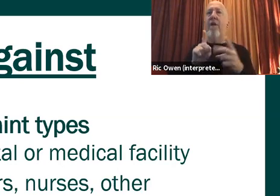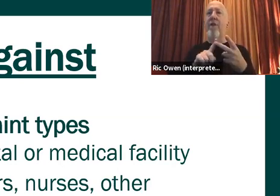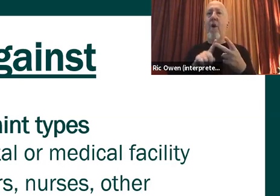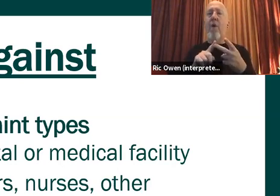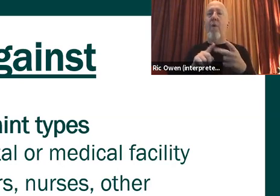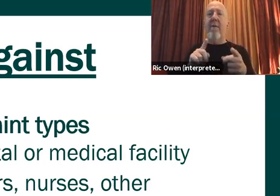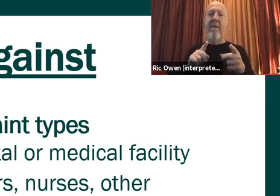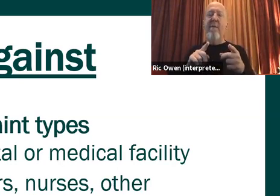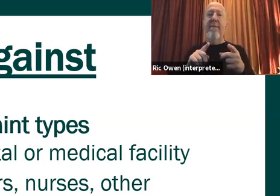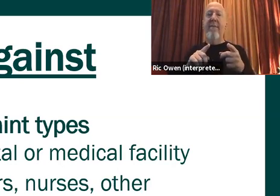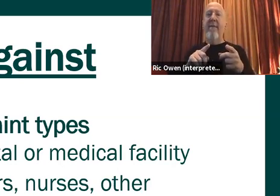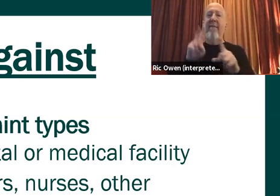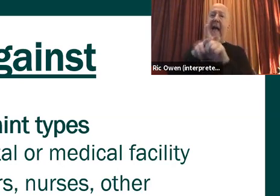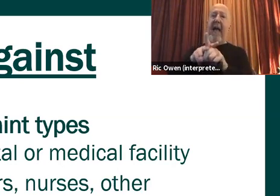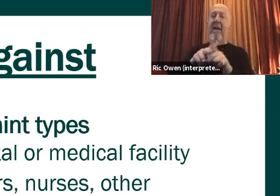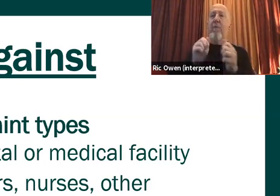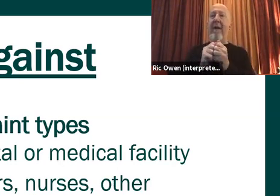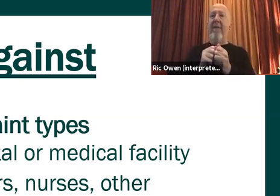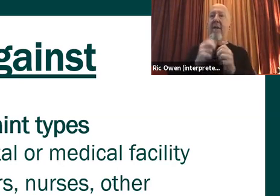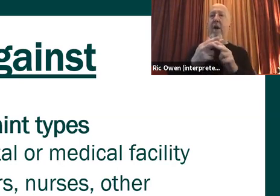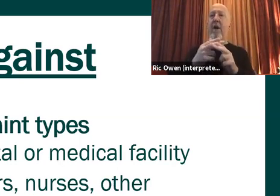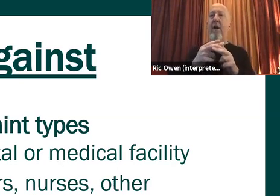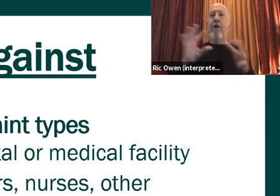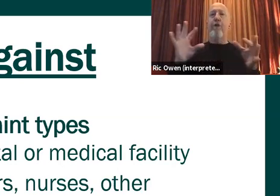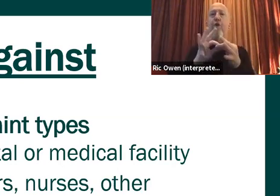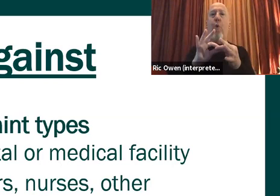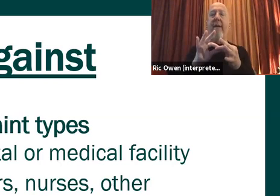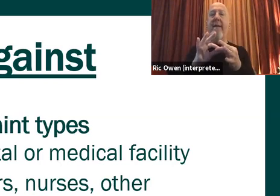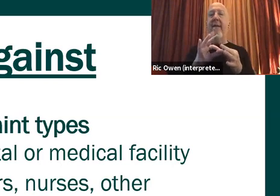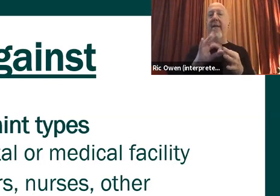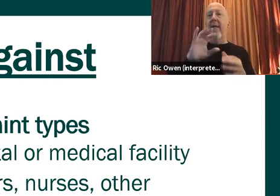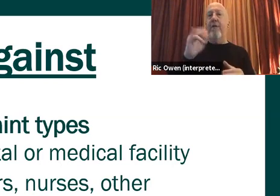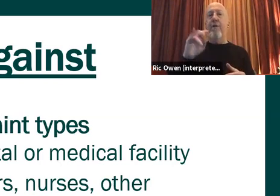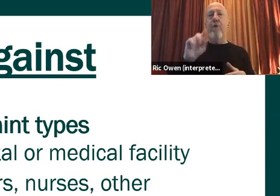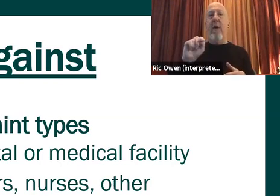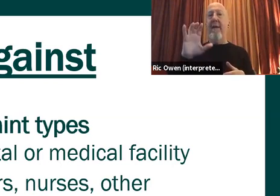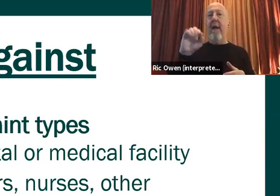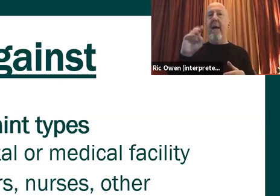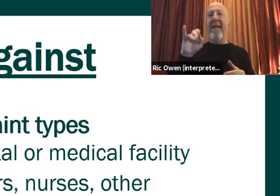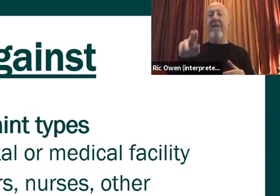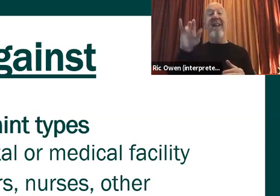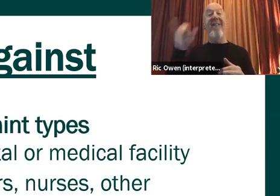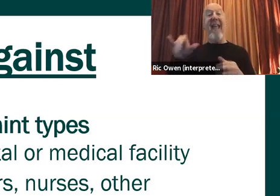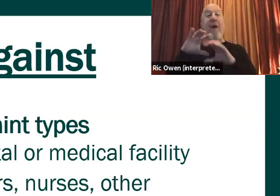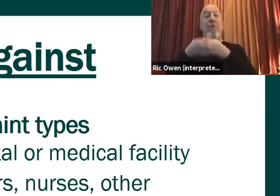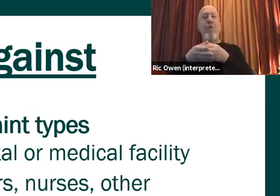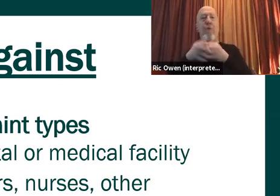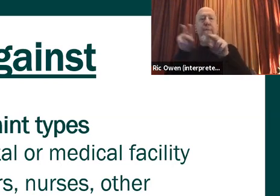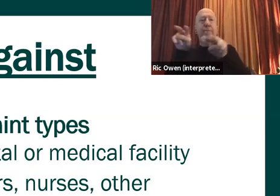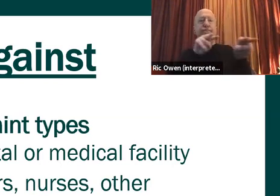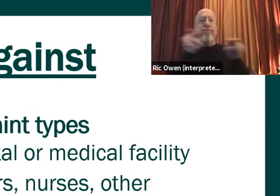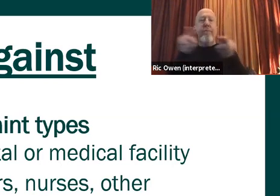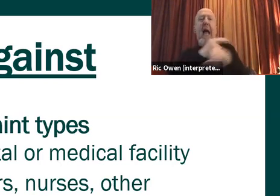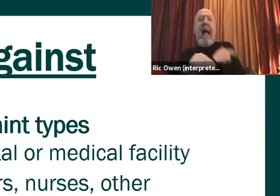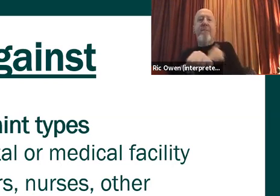The Joint Commission is an association that accredits hospitals and prohibits discrimination against transgender